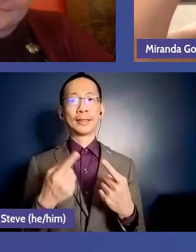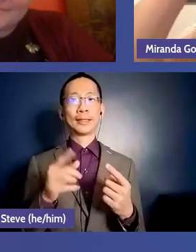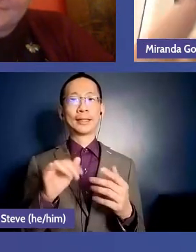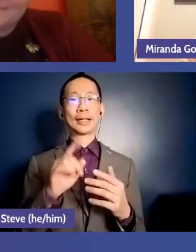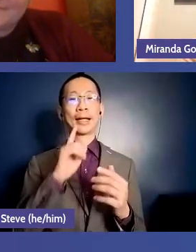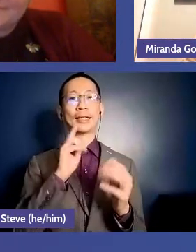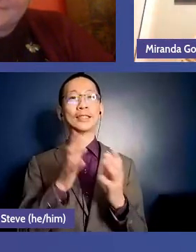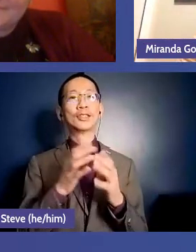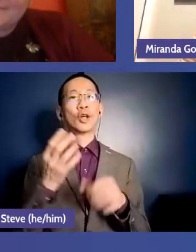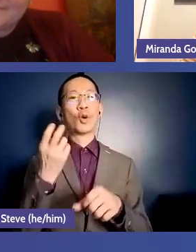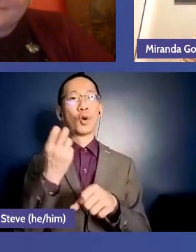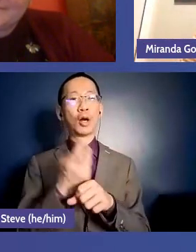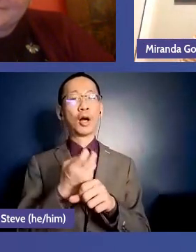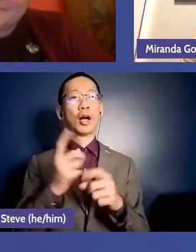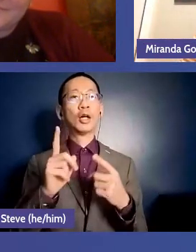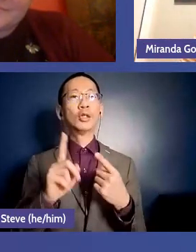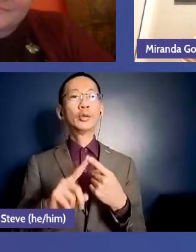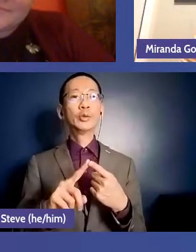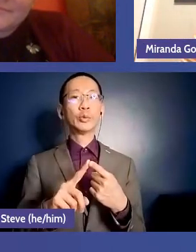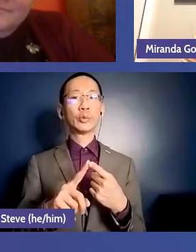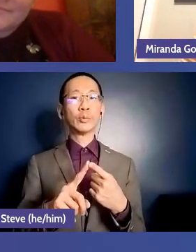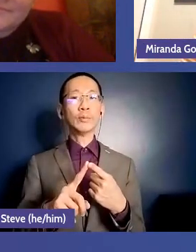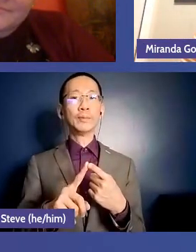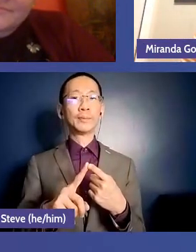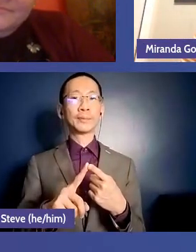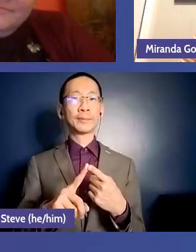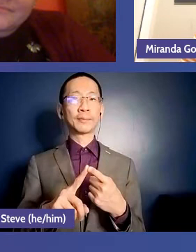so hard to